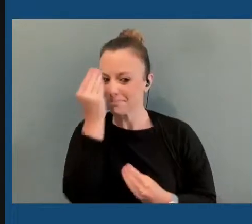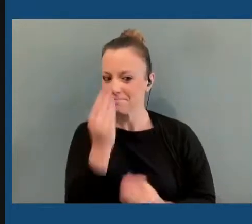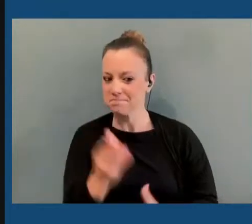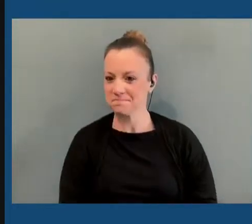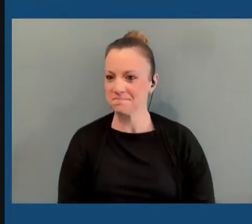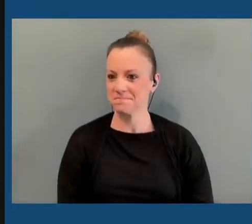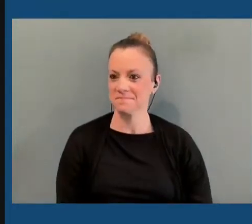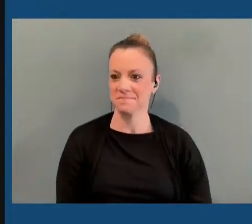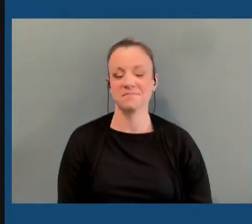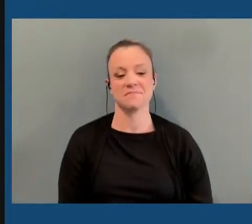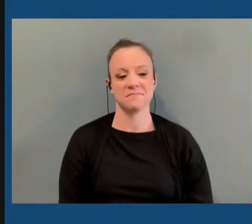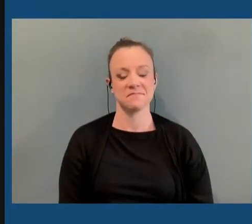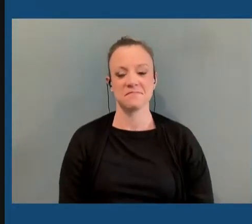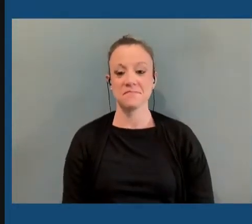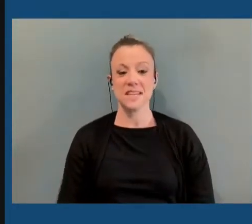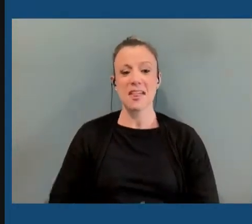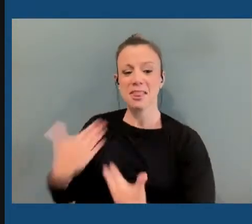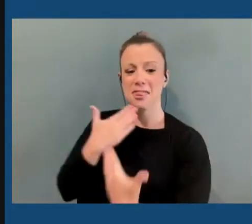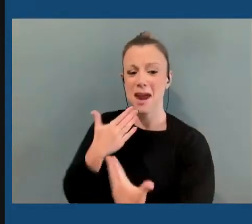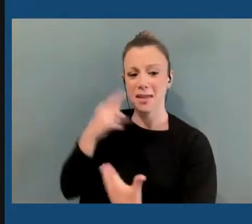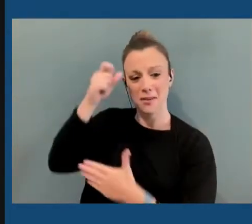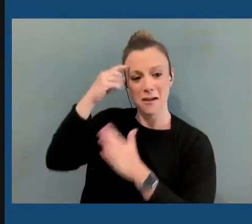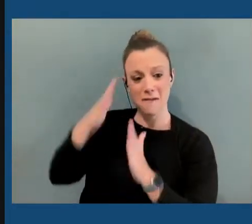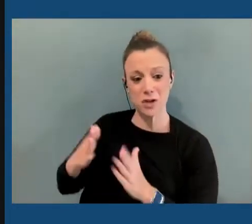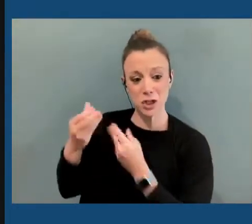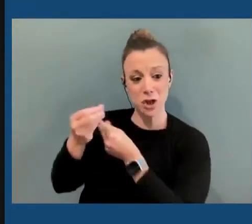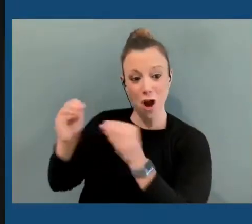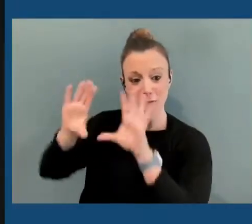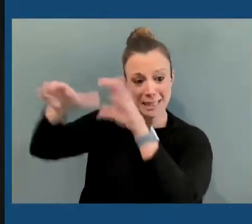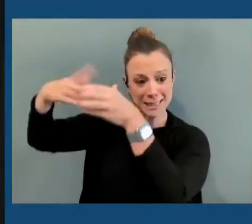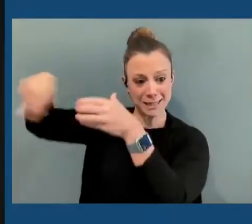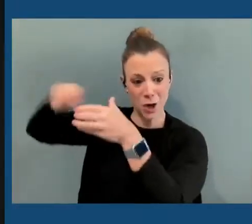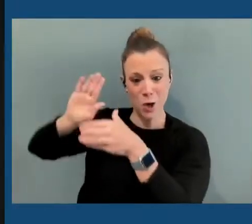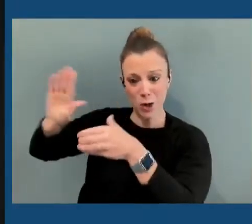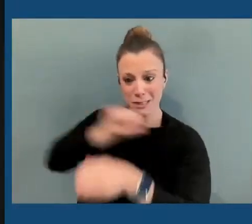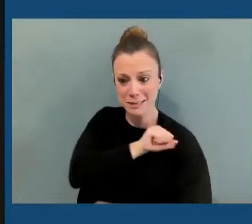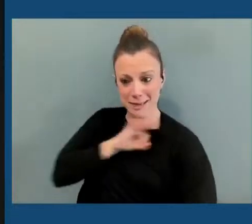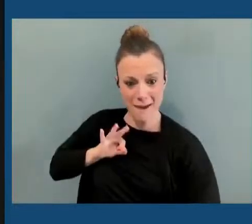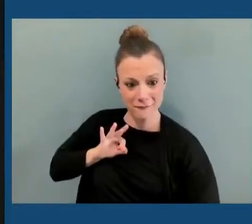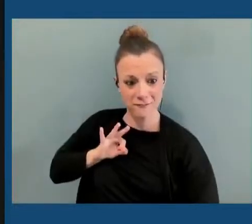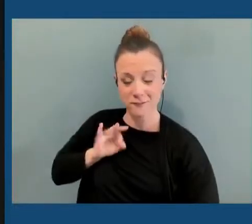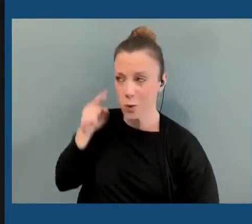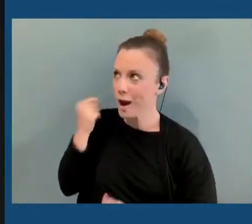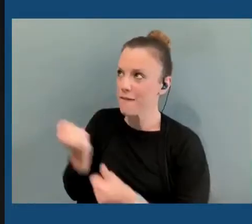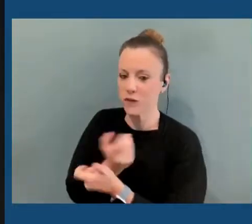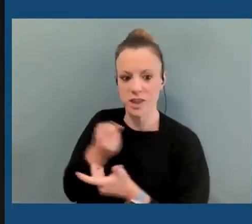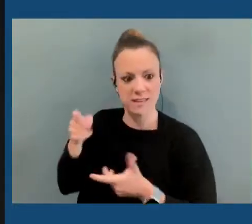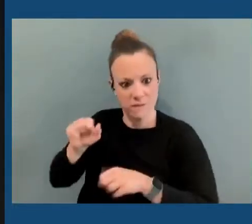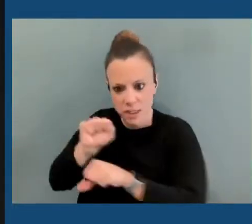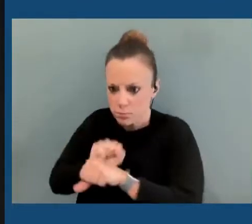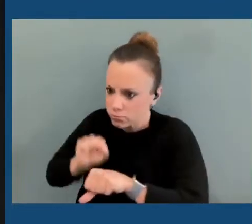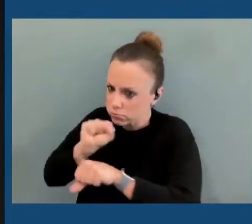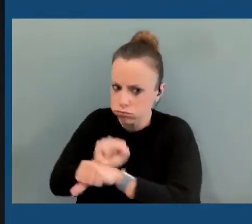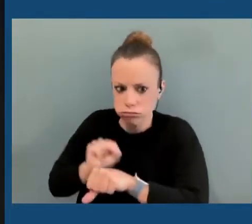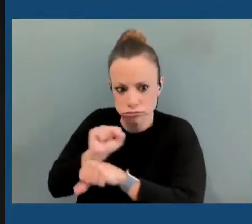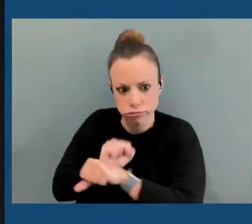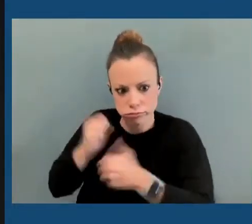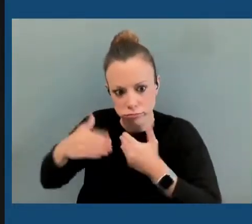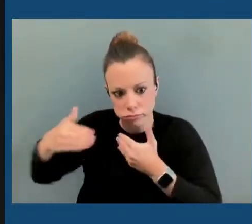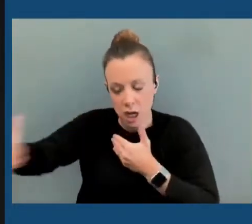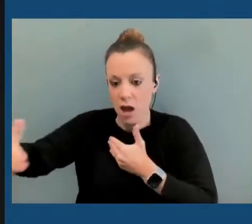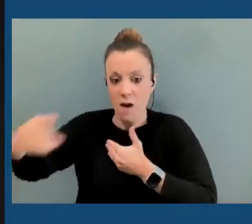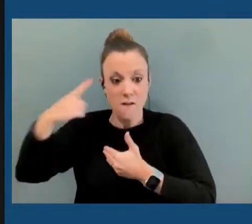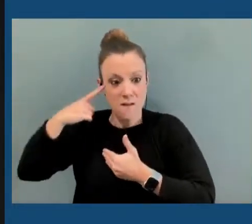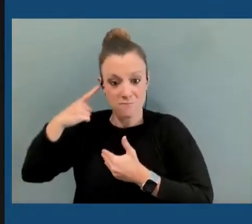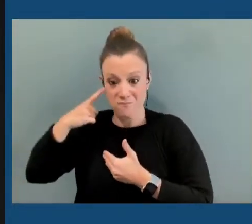want to thank the governor's office and her staff for all that they have done throughout the community, not just for this